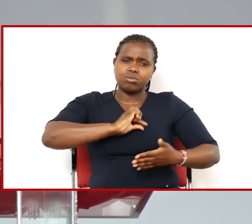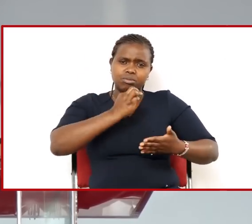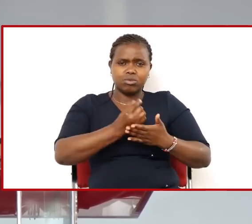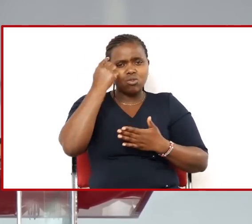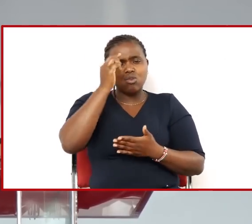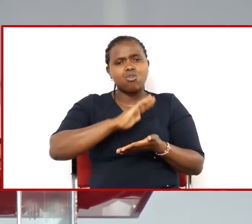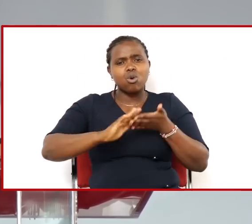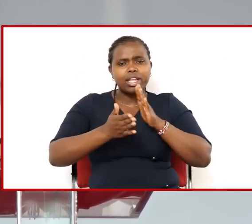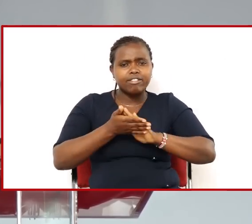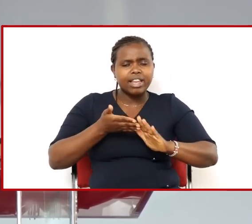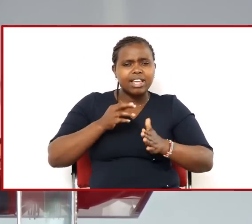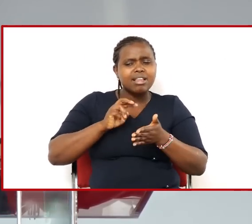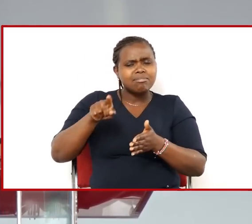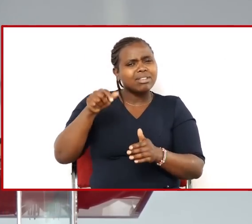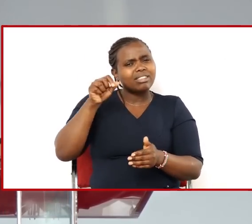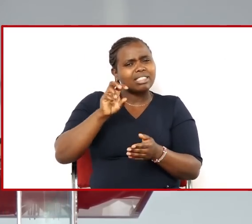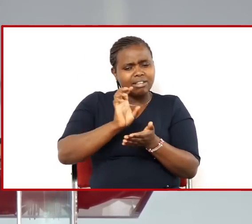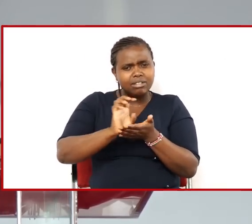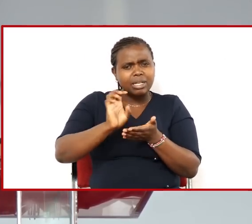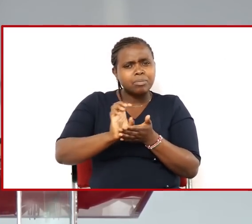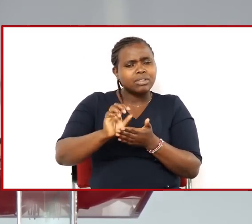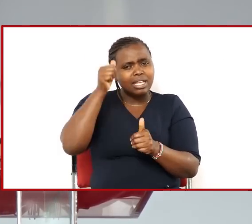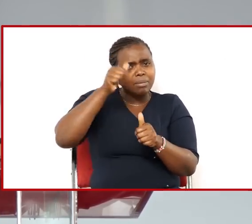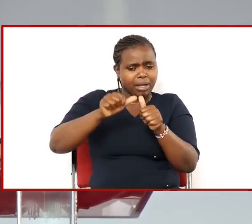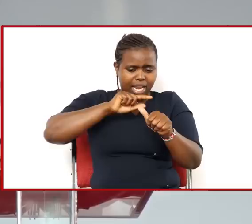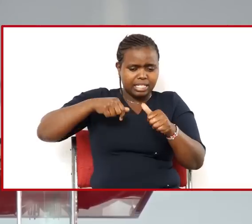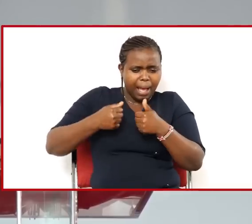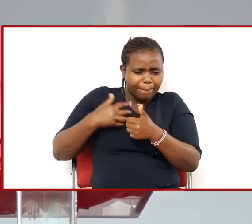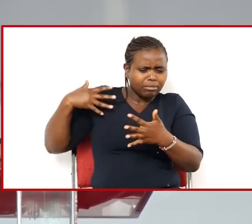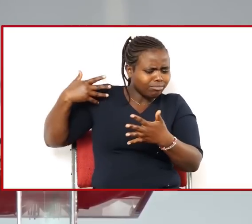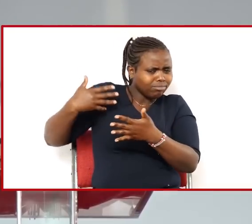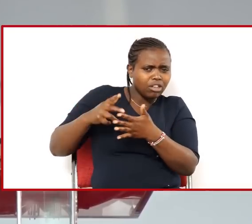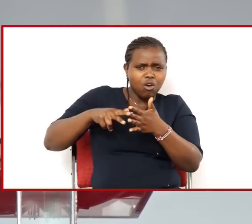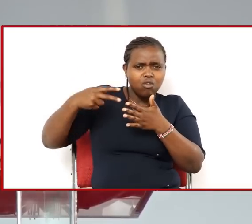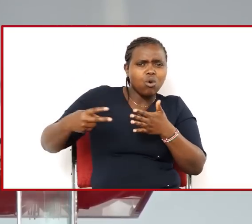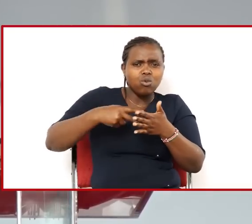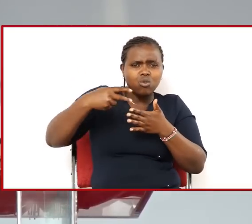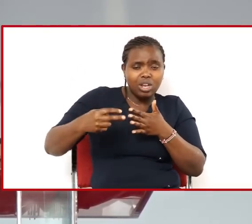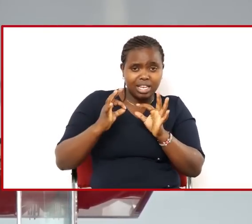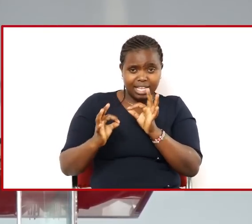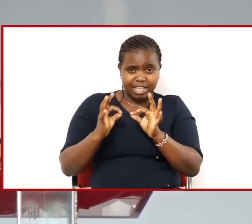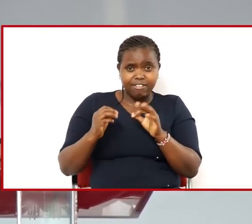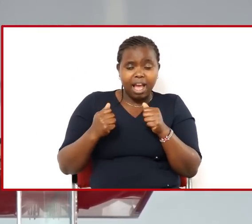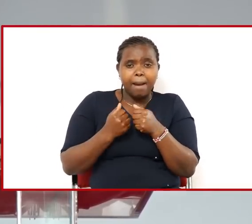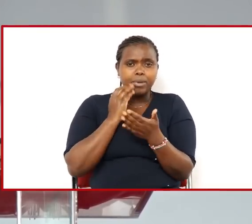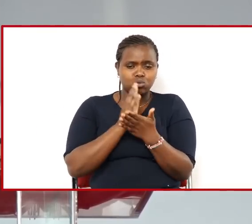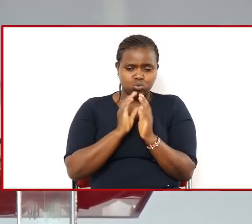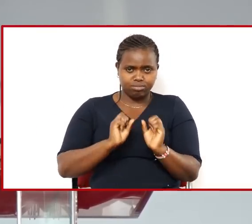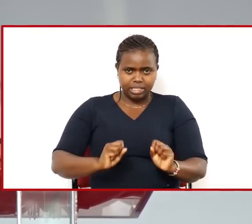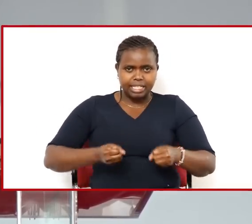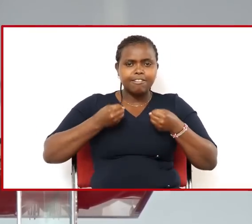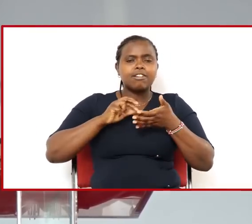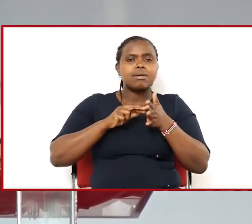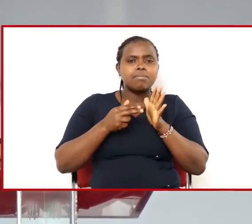forgiveness. These verses remind us that no matter how far we may fall, if we are saved, we